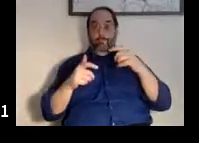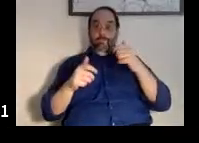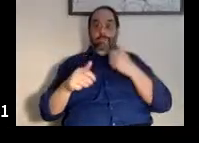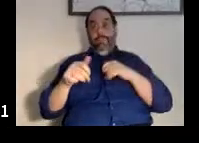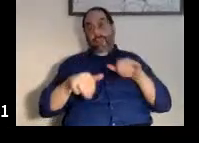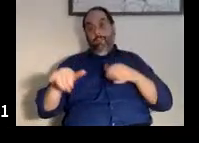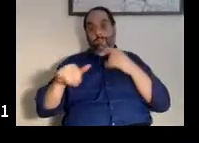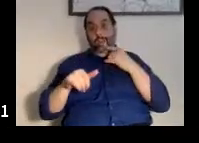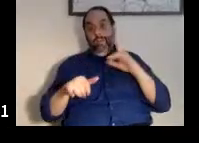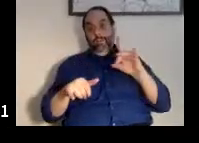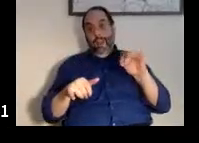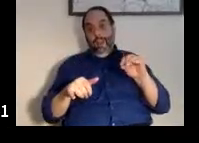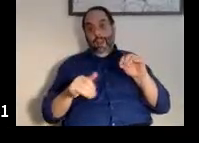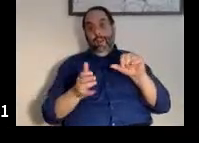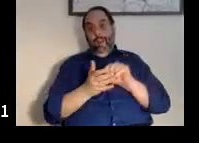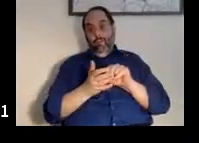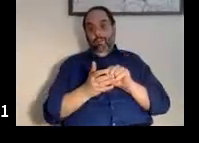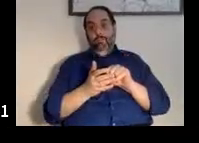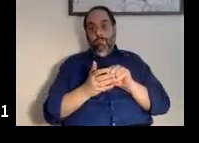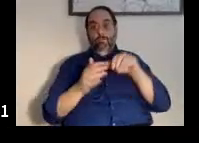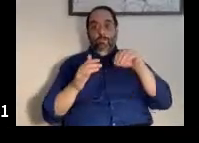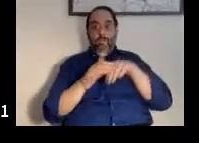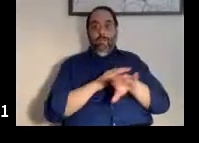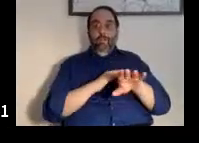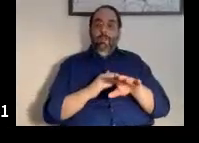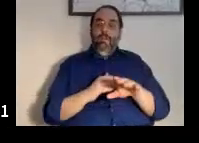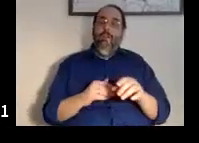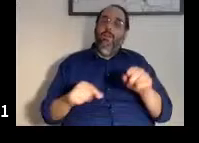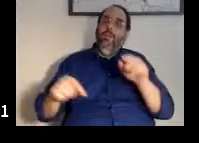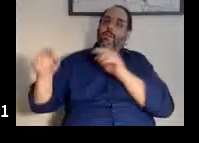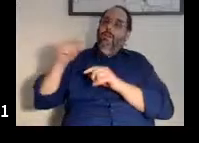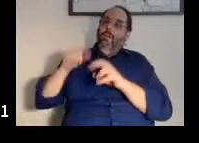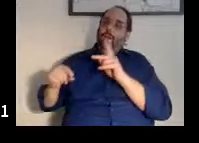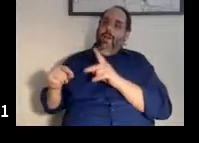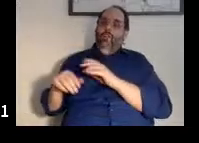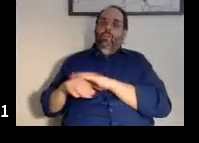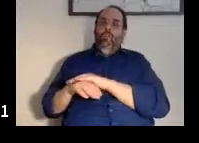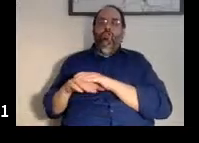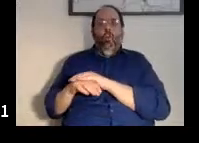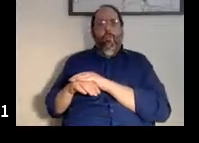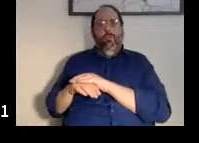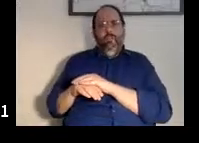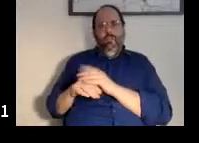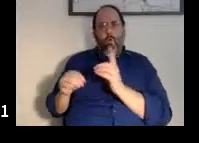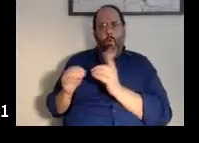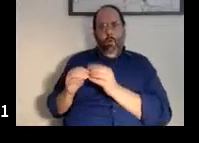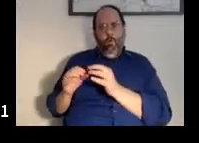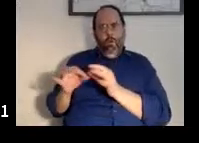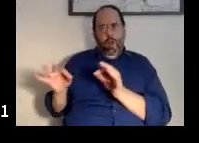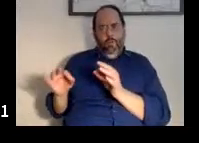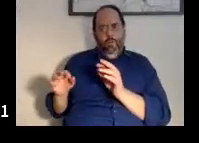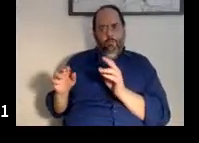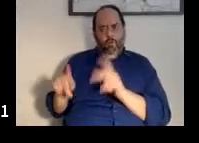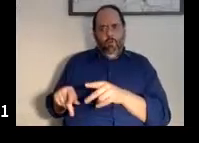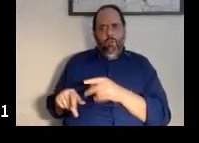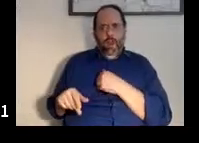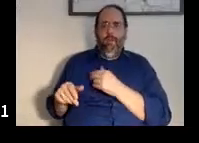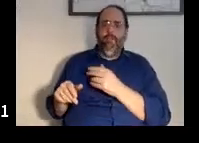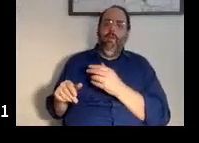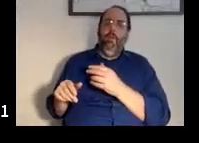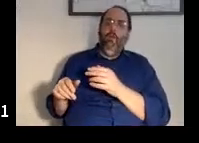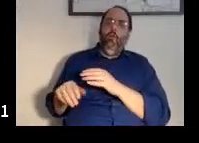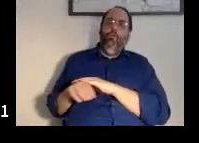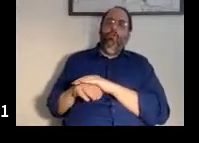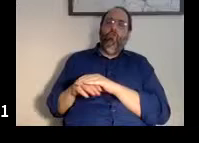going into it. That gets me back to the surface just for another comment. And in the surface